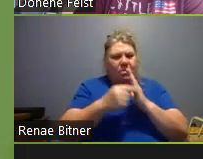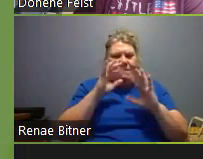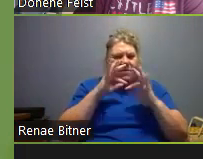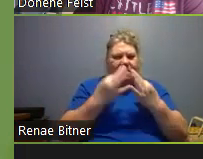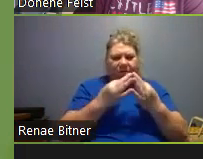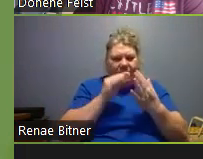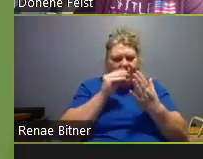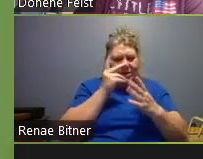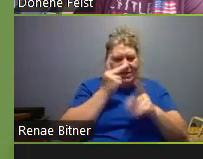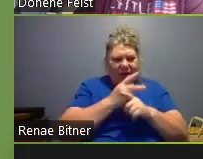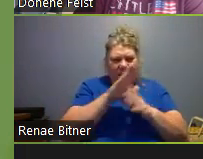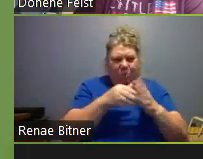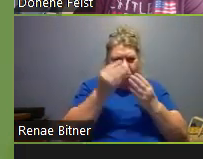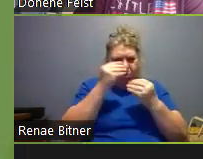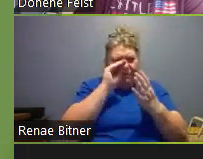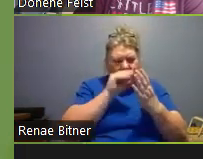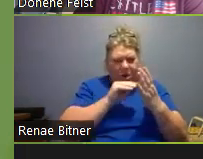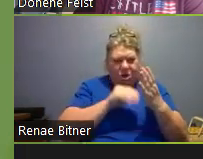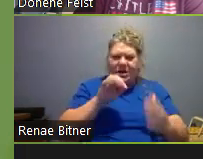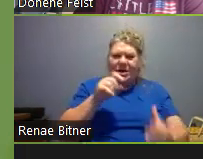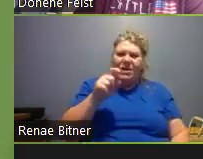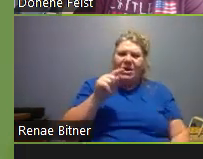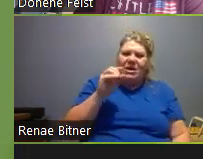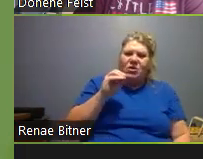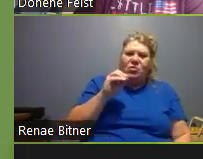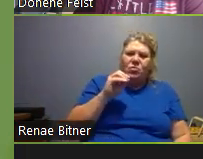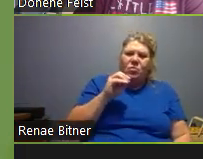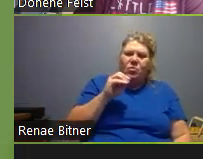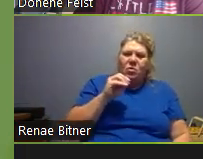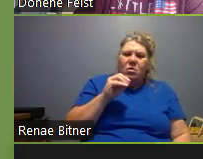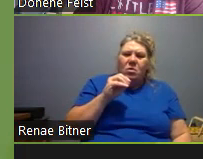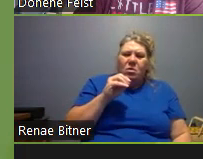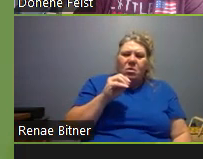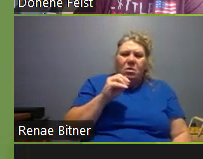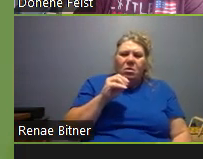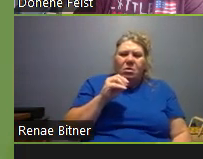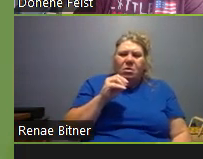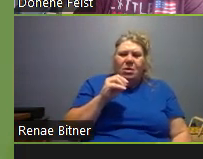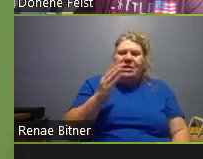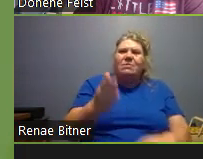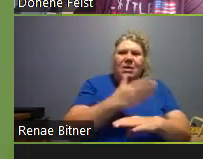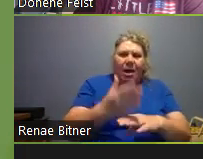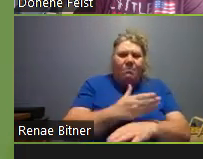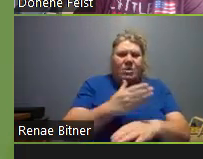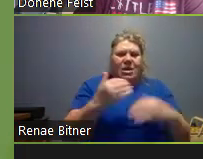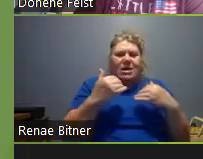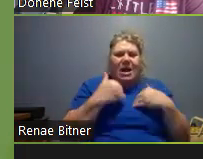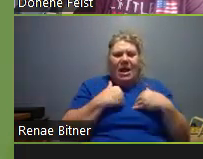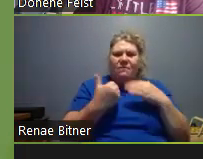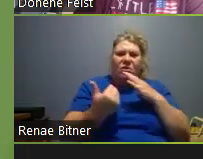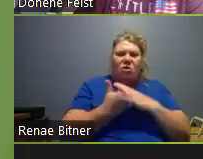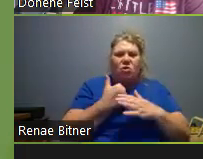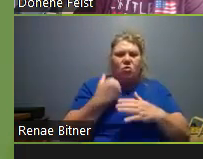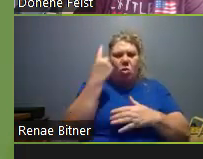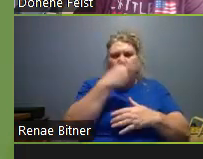all of their records in if they need to. But it has been updated to have a fresh new look,